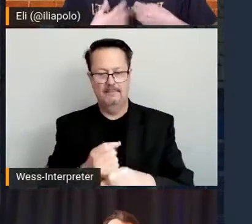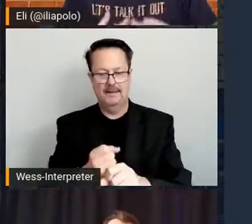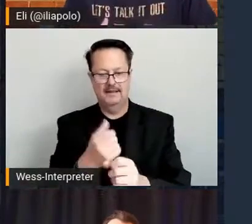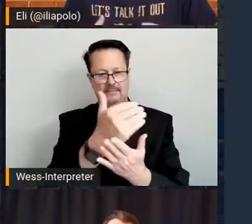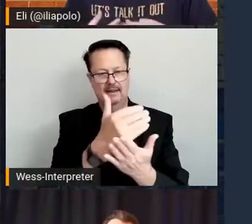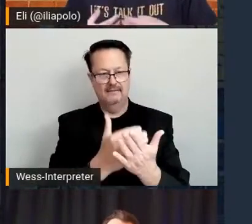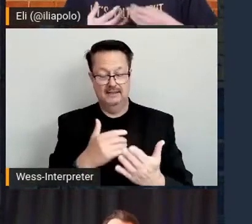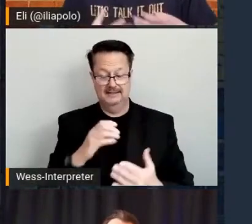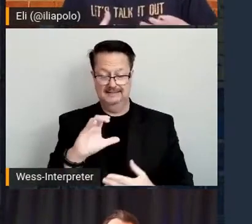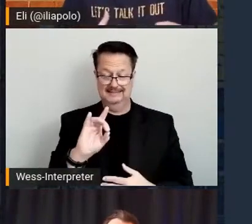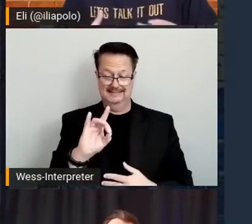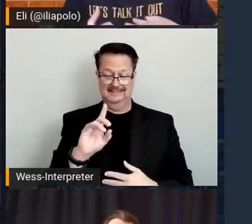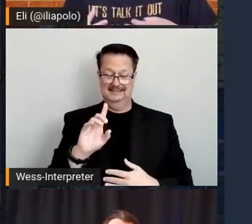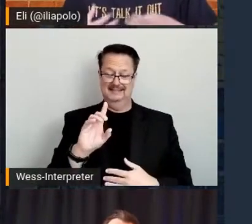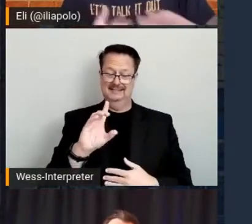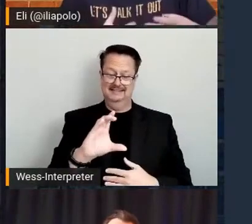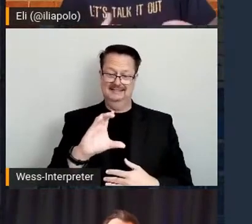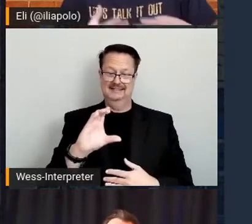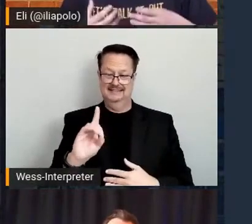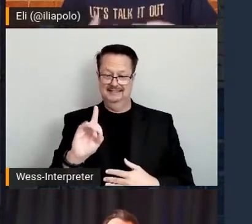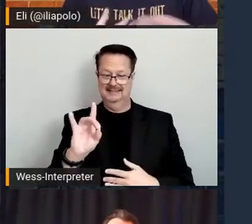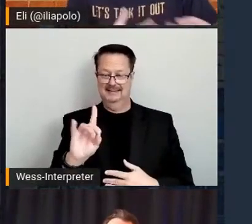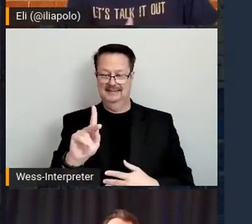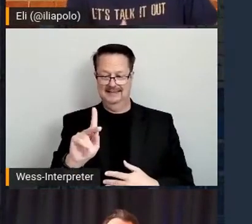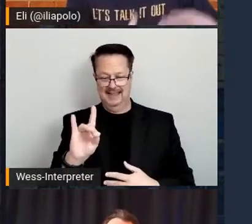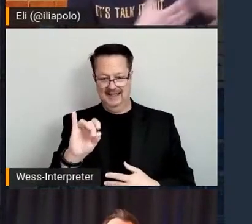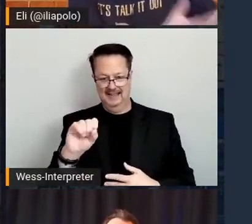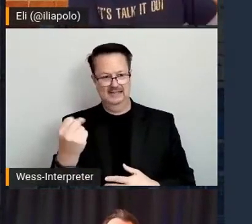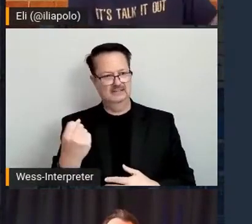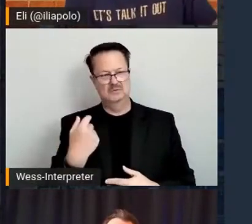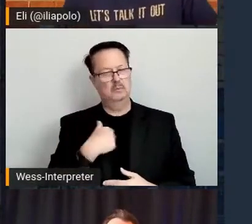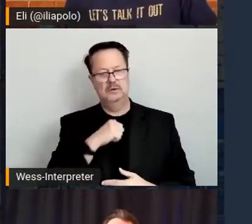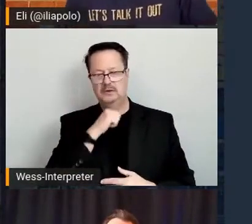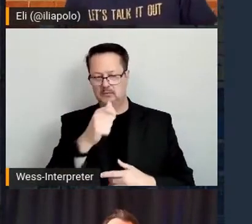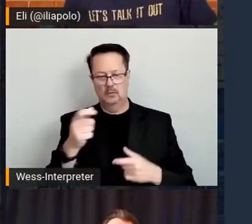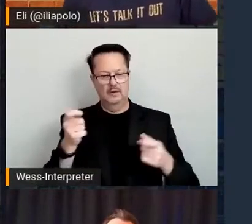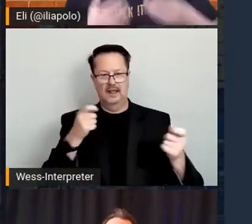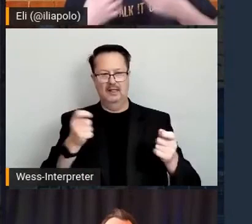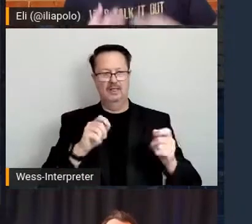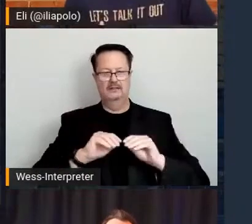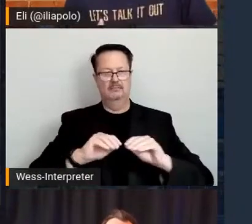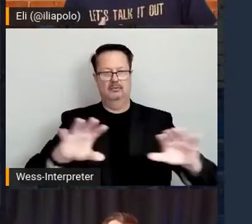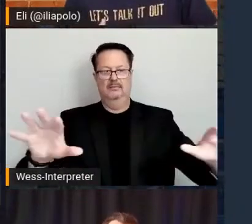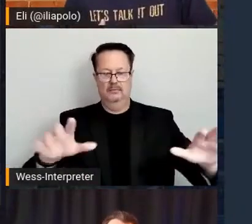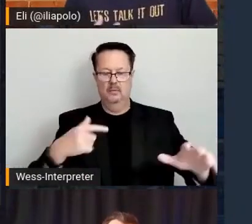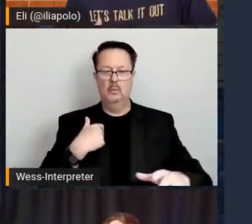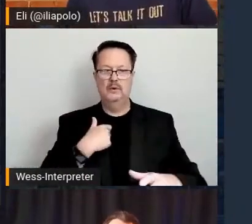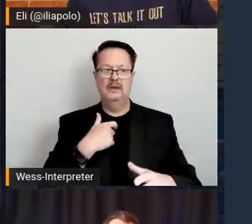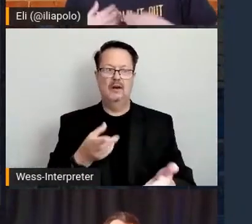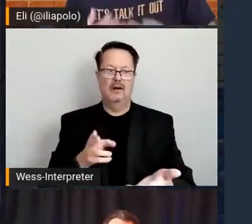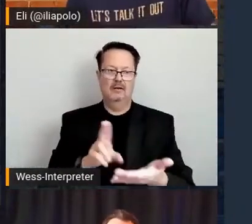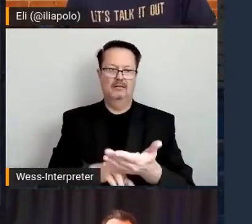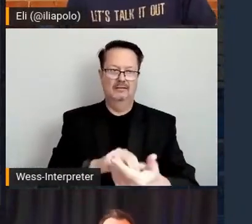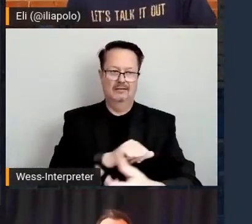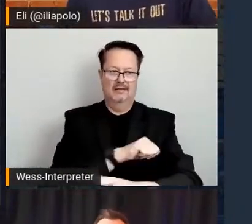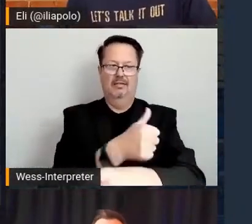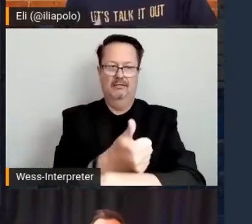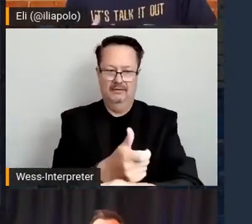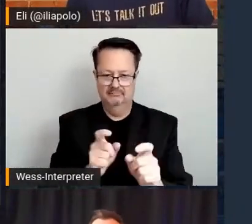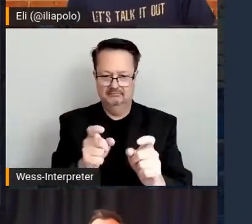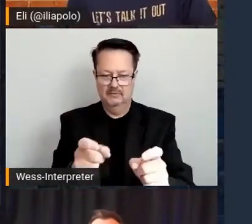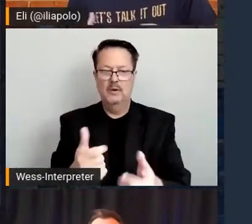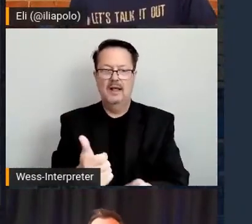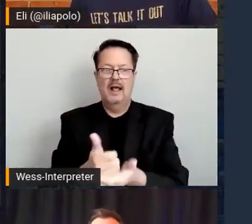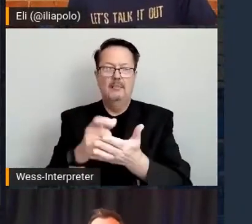as CDK8s, intentionally don't handle the deployment aspect of it. We're an authoring tool, right? So we help you